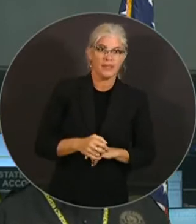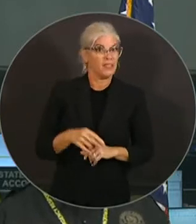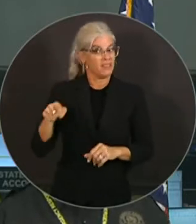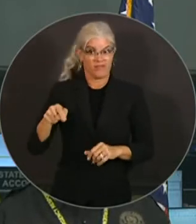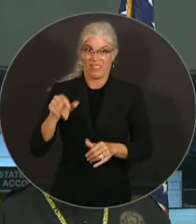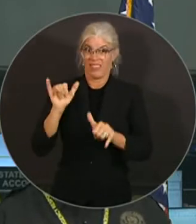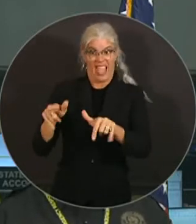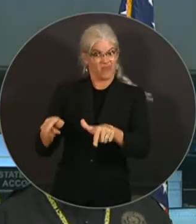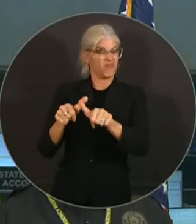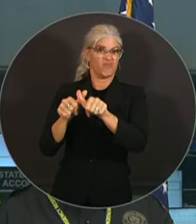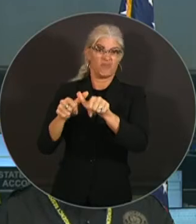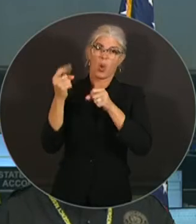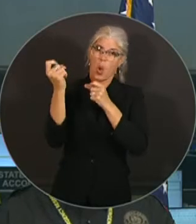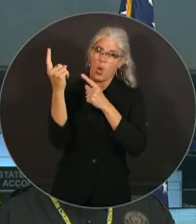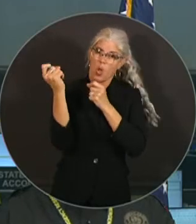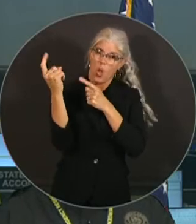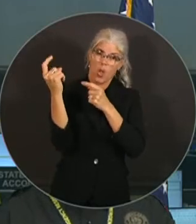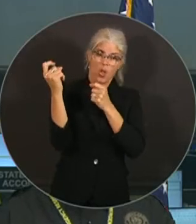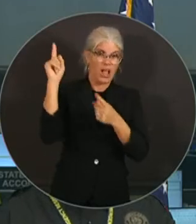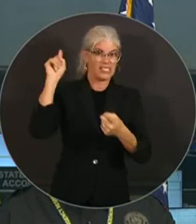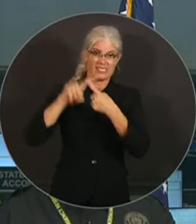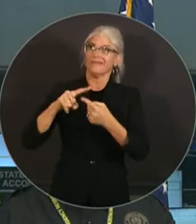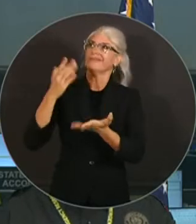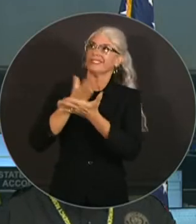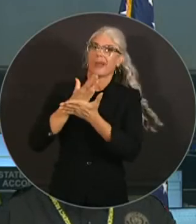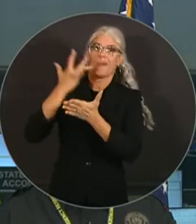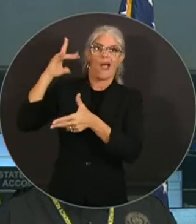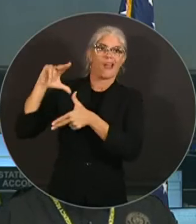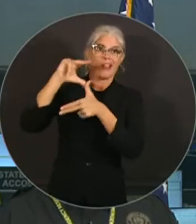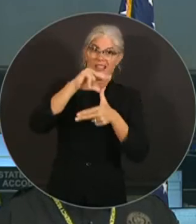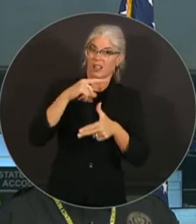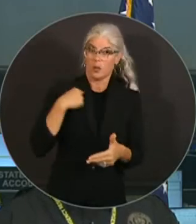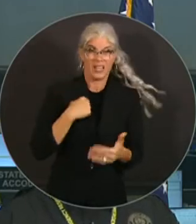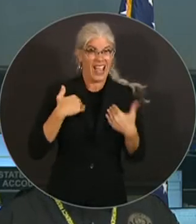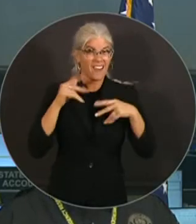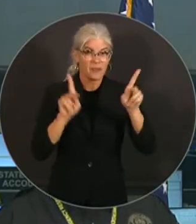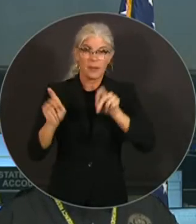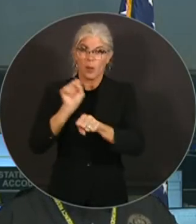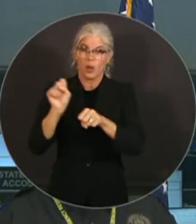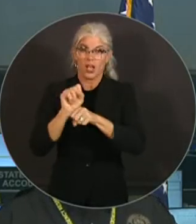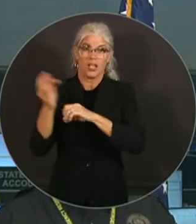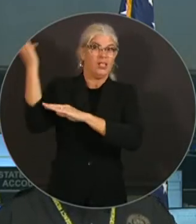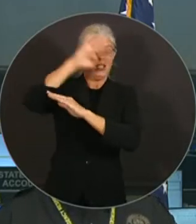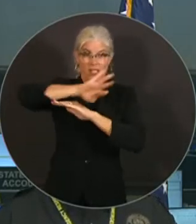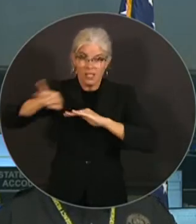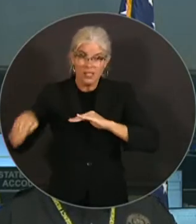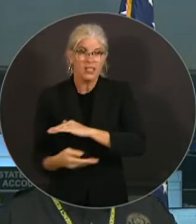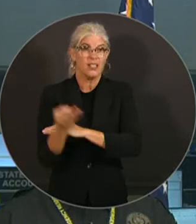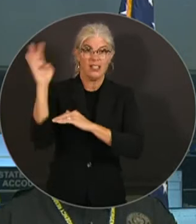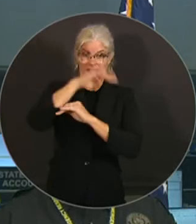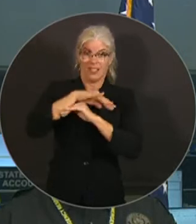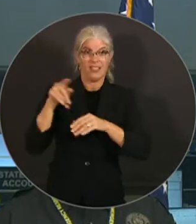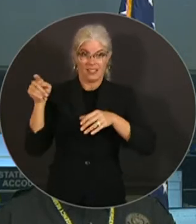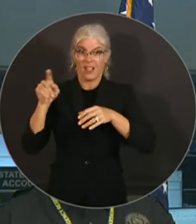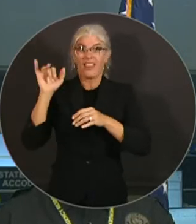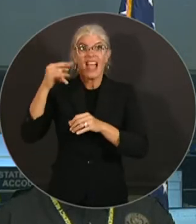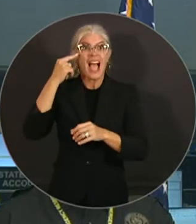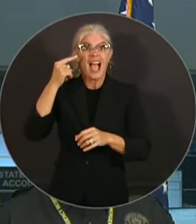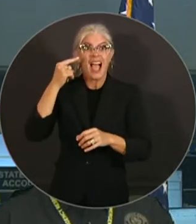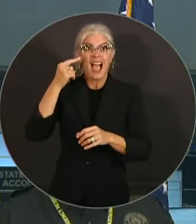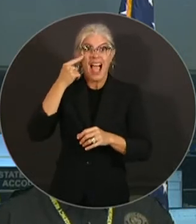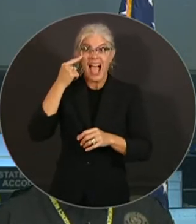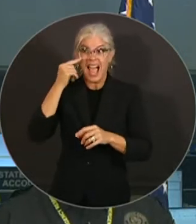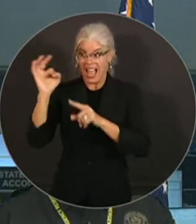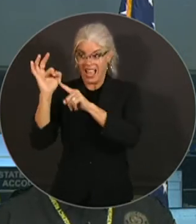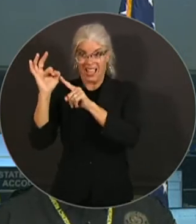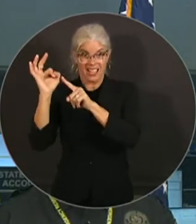safe to do so. We have state employees out there working right now that live within the cone of where this storm is going to hit. They're removing debris for